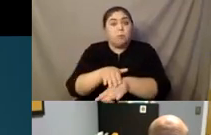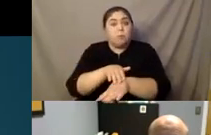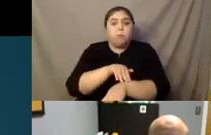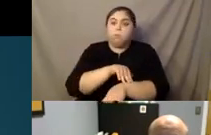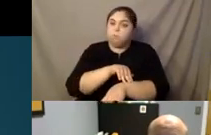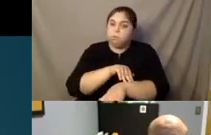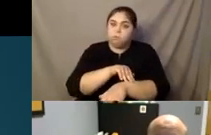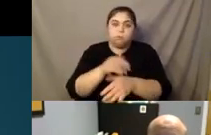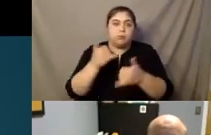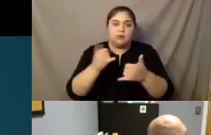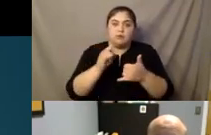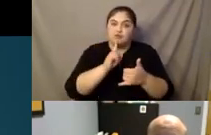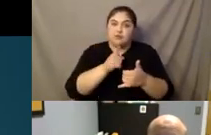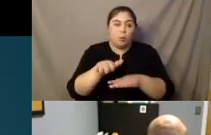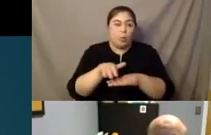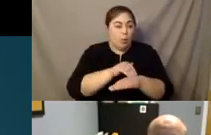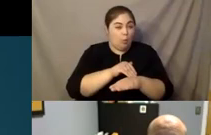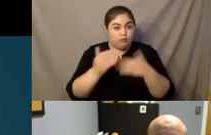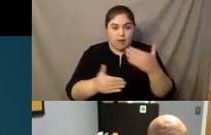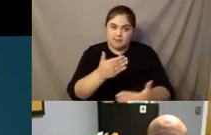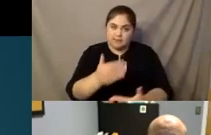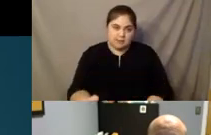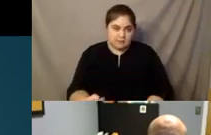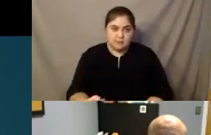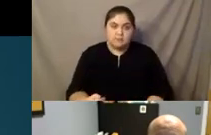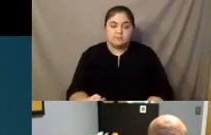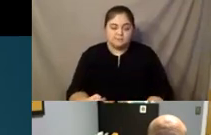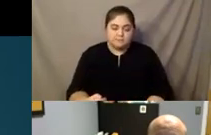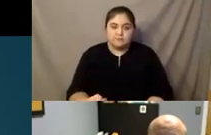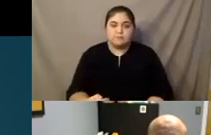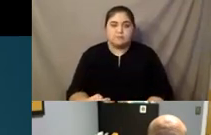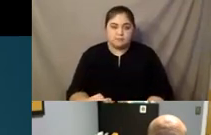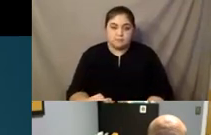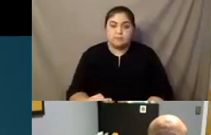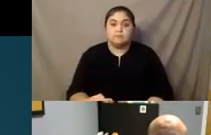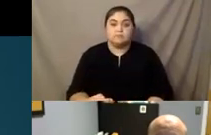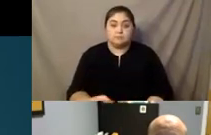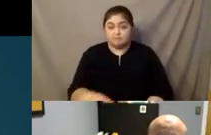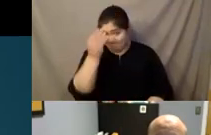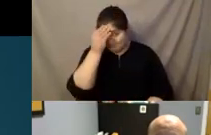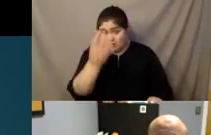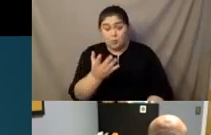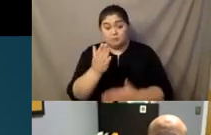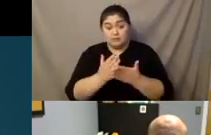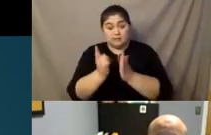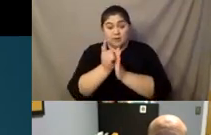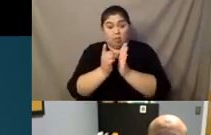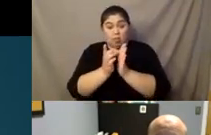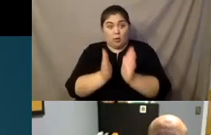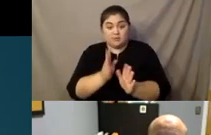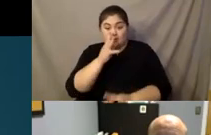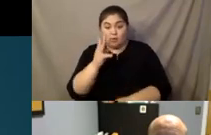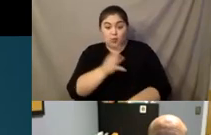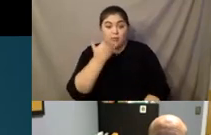a grinding halt. As I said, there has been quite literally some attorneys just haven't picked up their phone for the